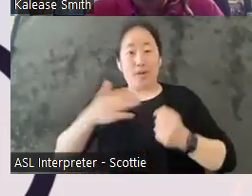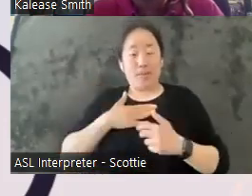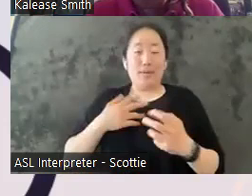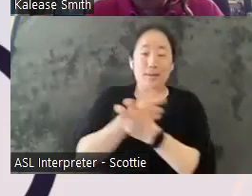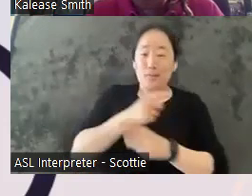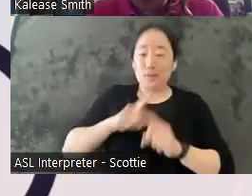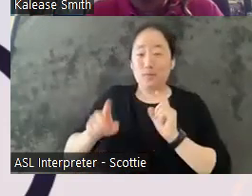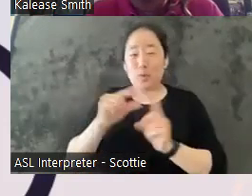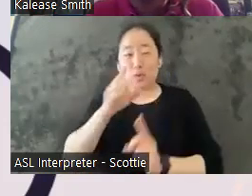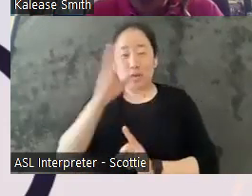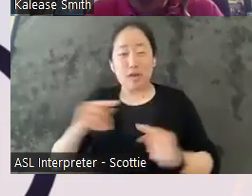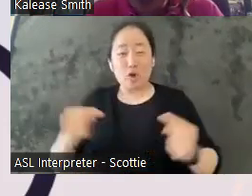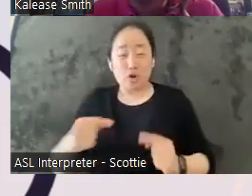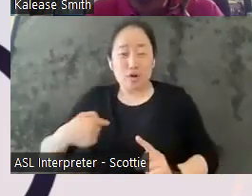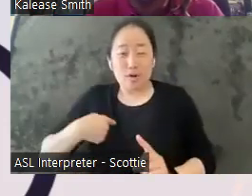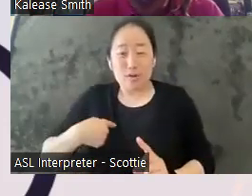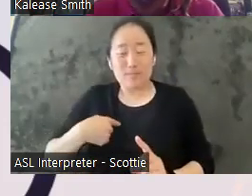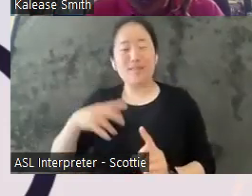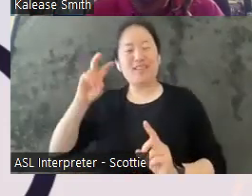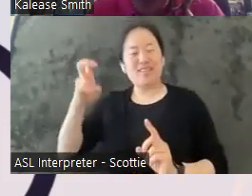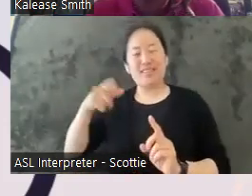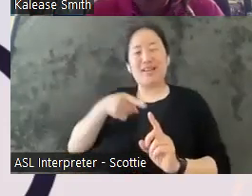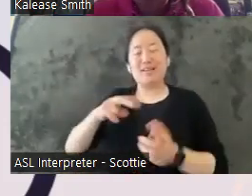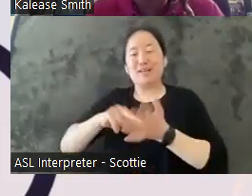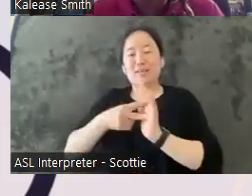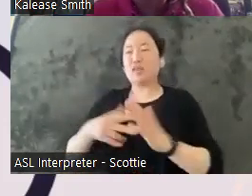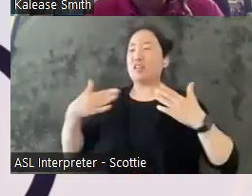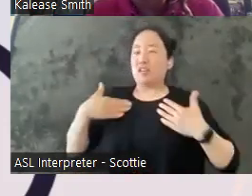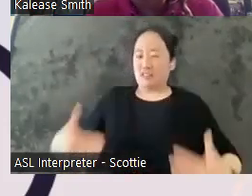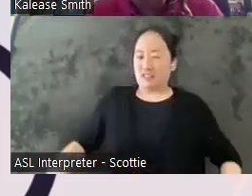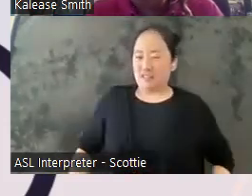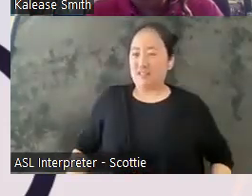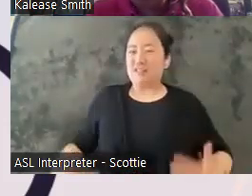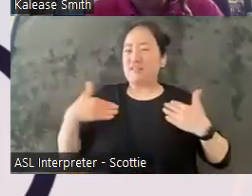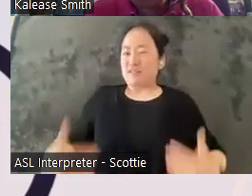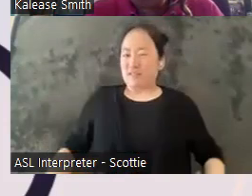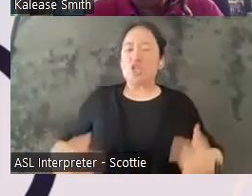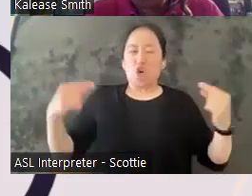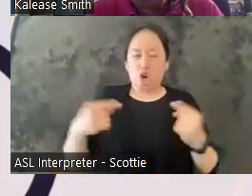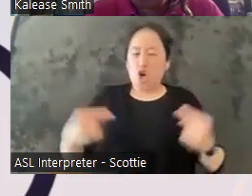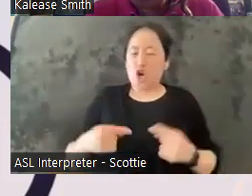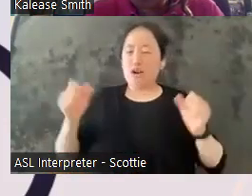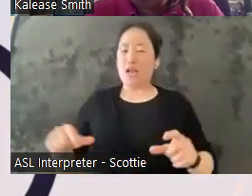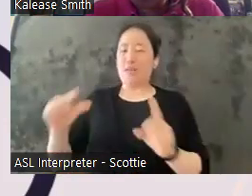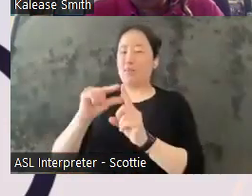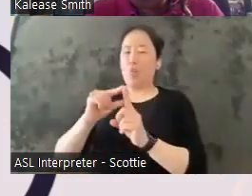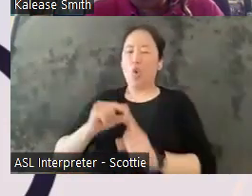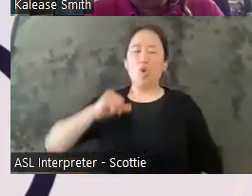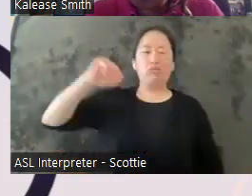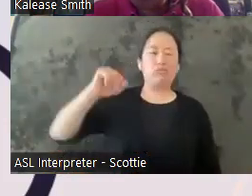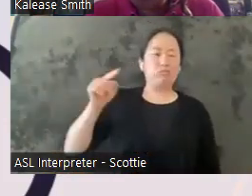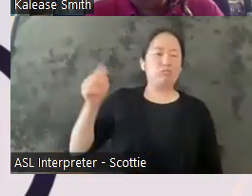true. Some more examples people are dropping in the chat include social media, TV shows, movies, music,